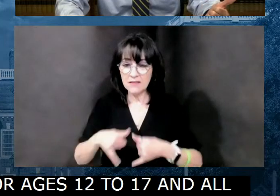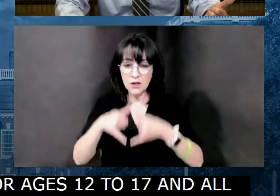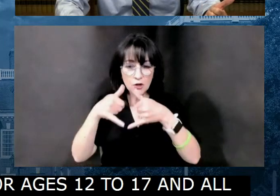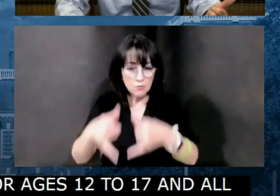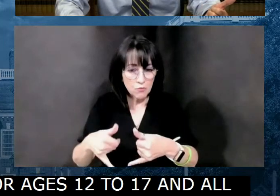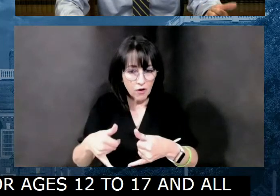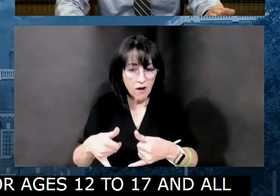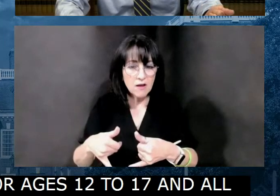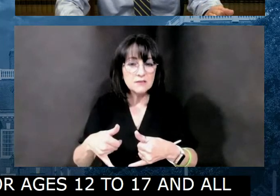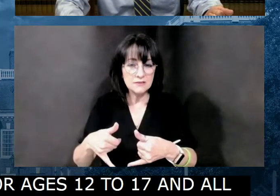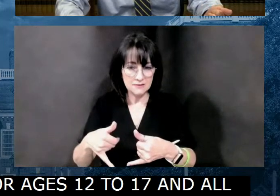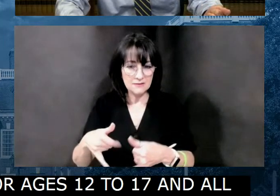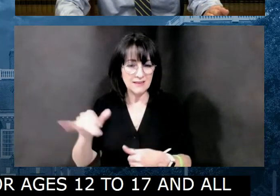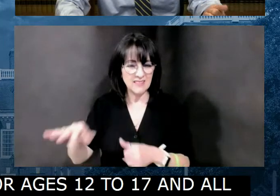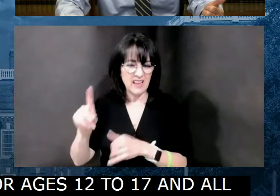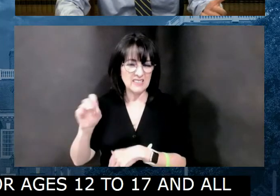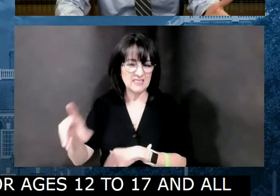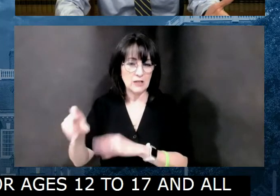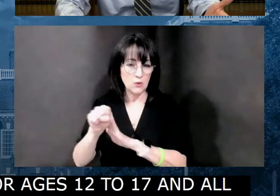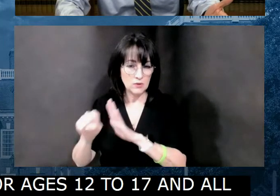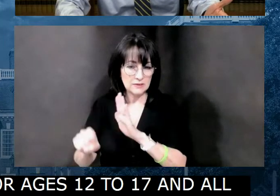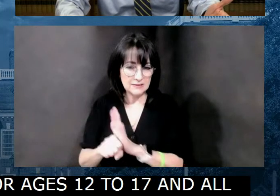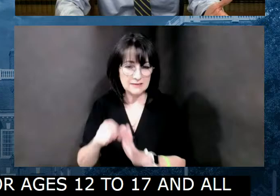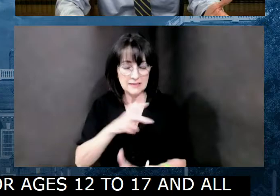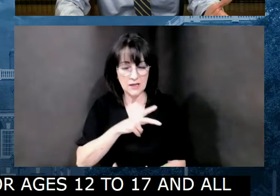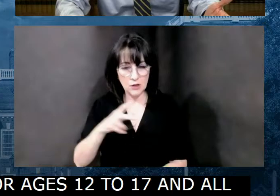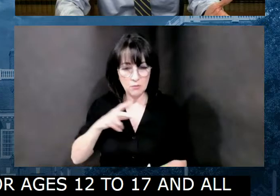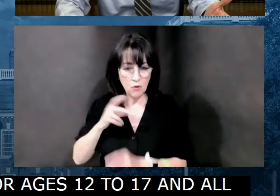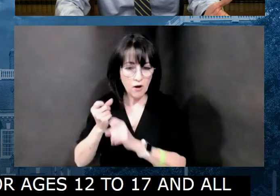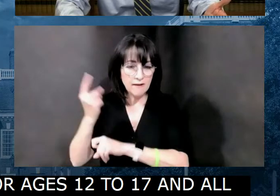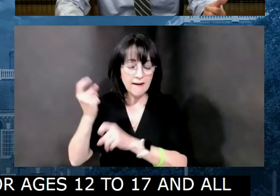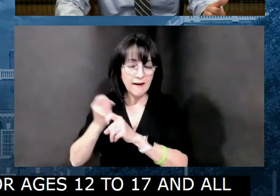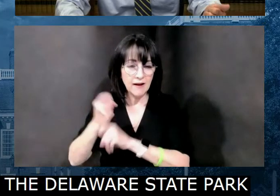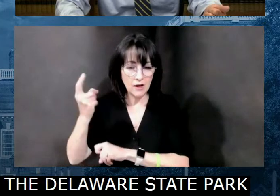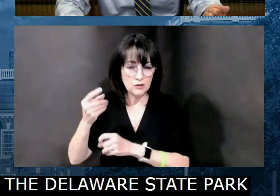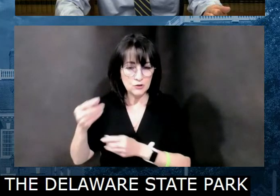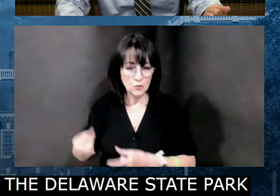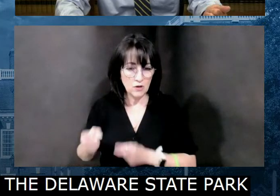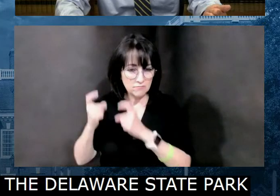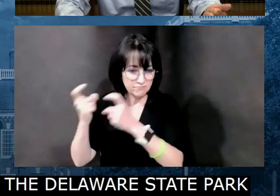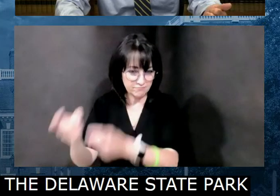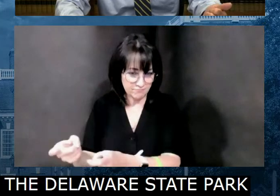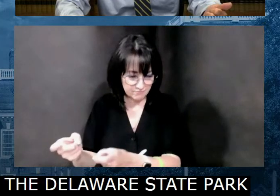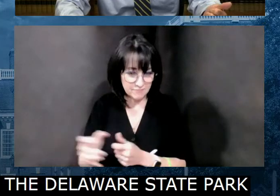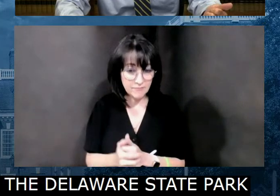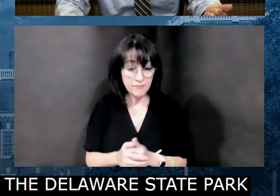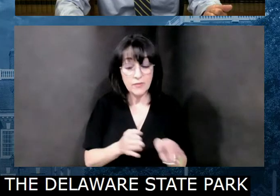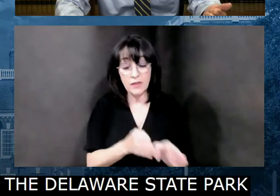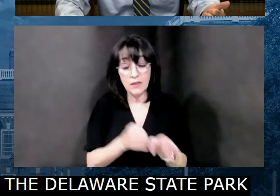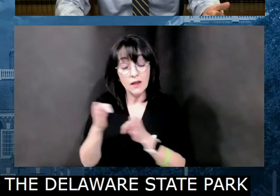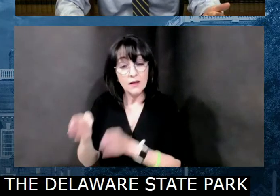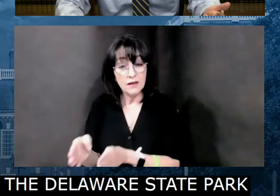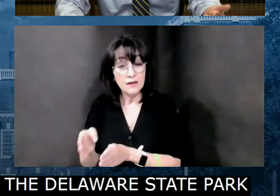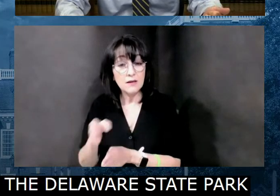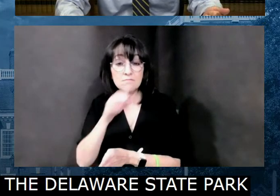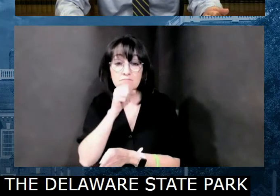State Parks annual passes, and then for those 18 and up, the Firefly package and another drawing